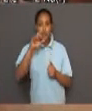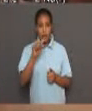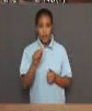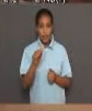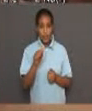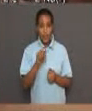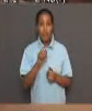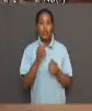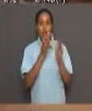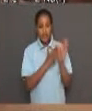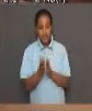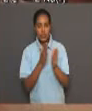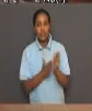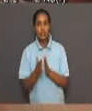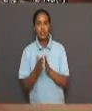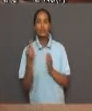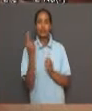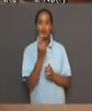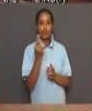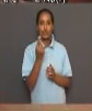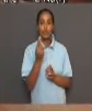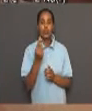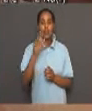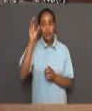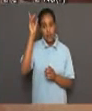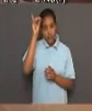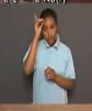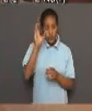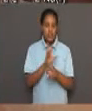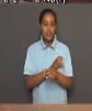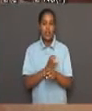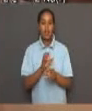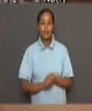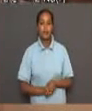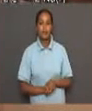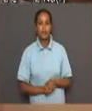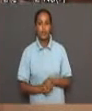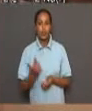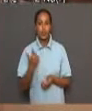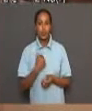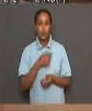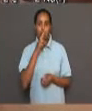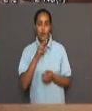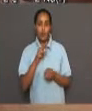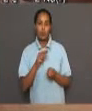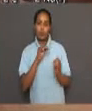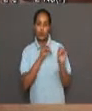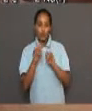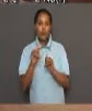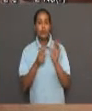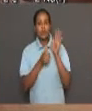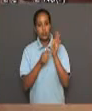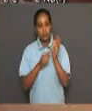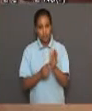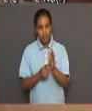sodium is manufactured using the Downs cell. We are also going to